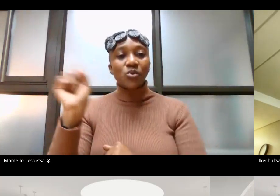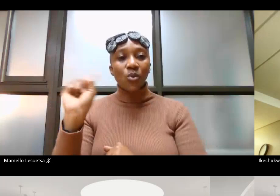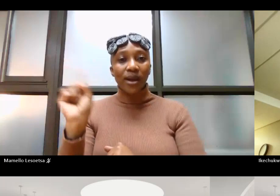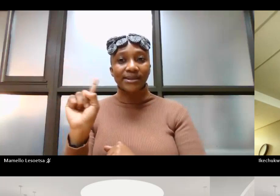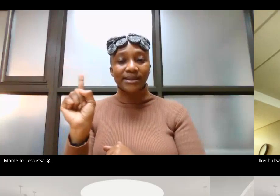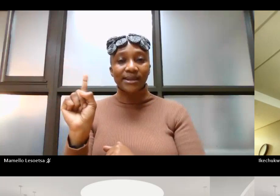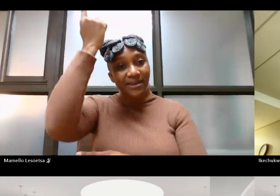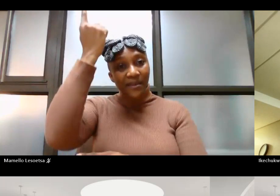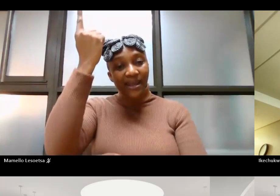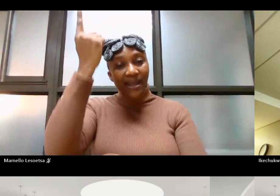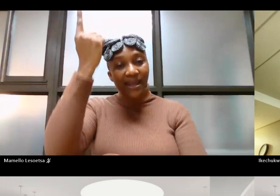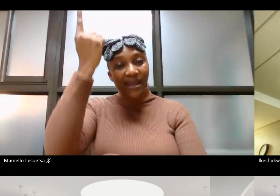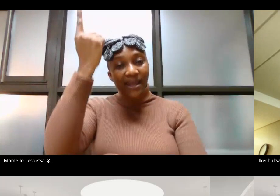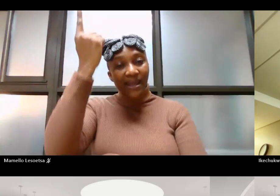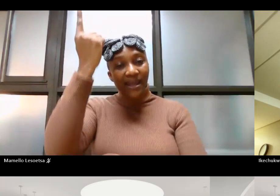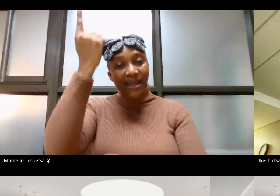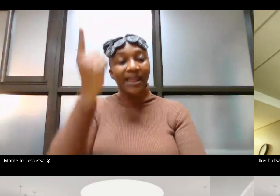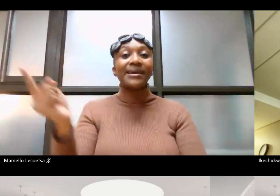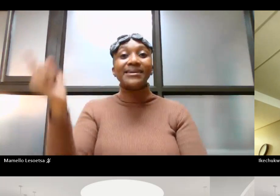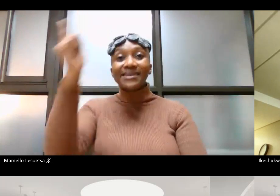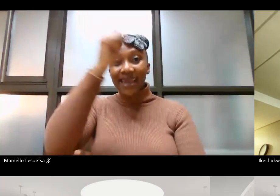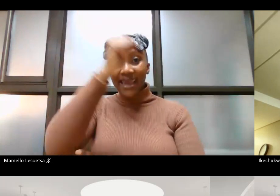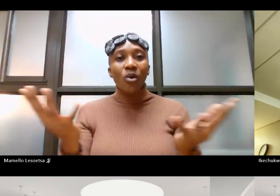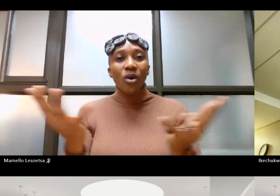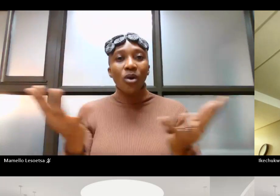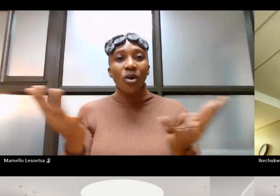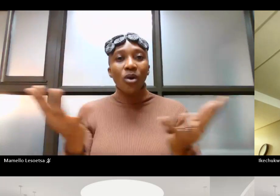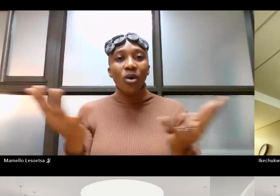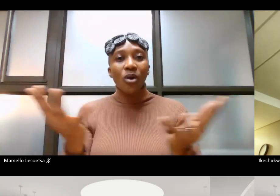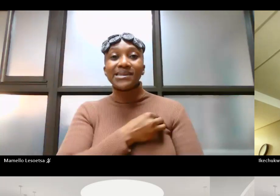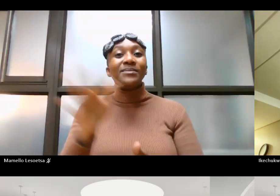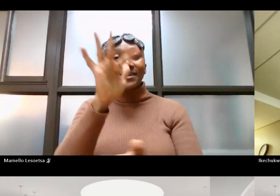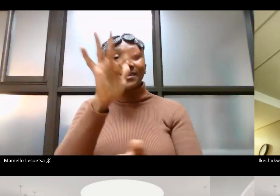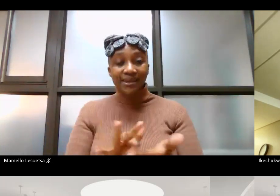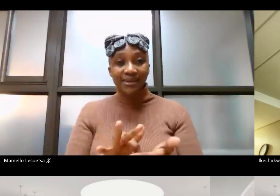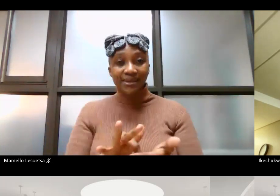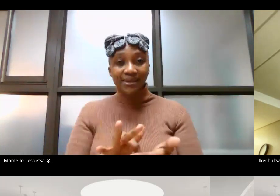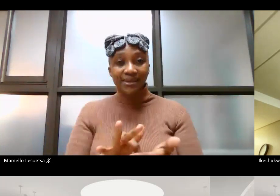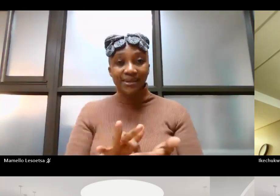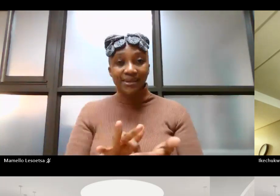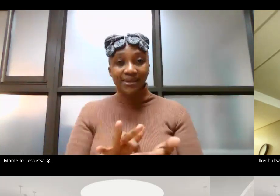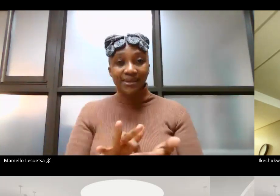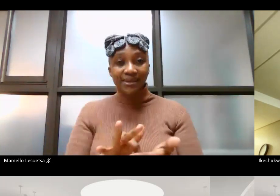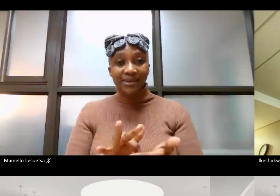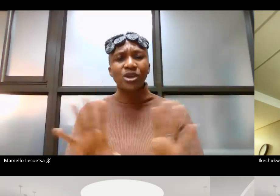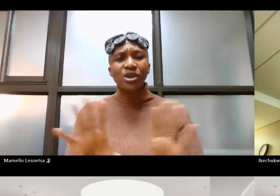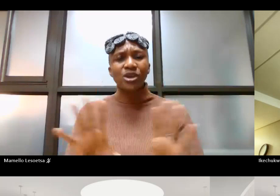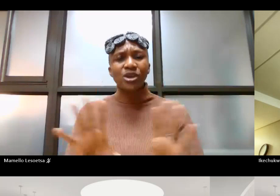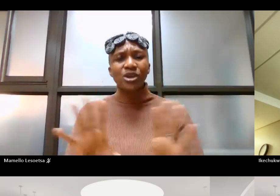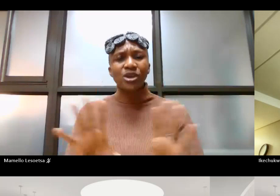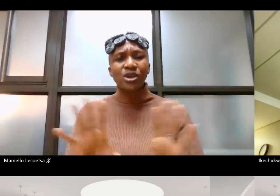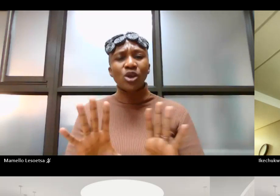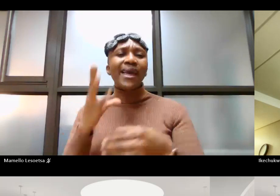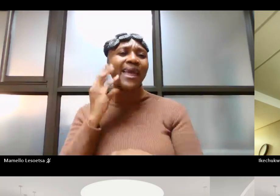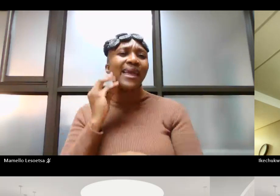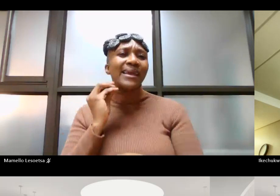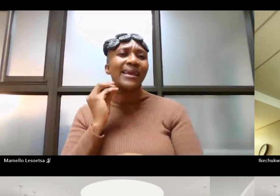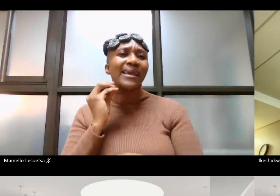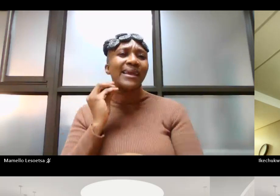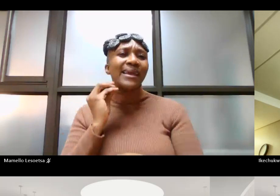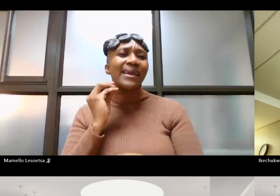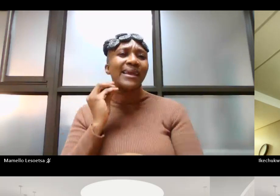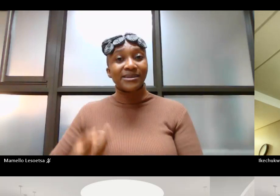of the disability centers, and a group of elderly ladies from the